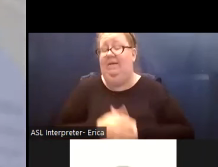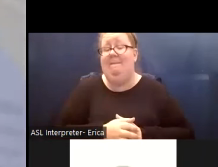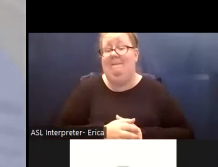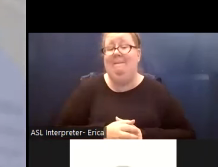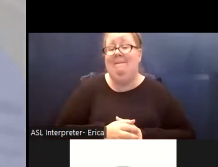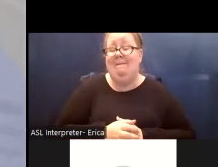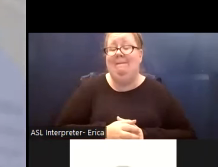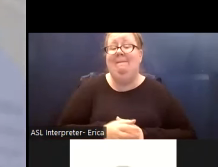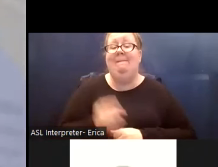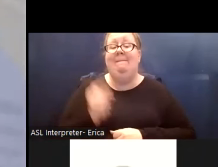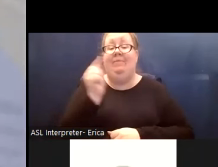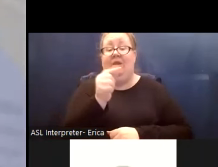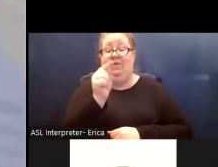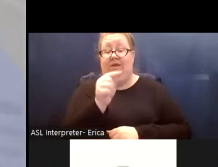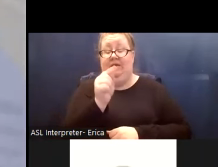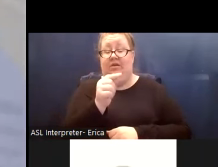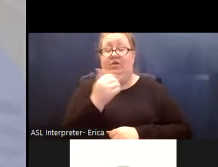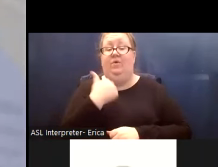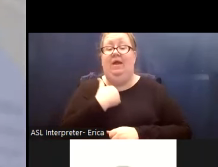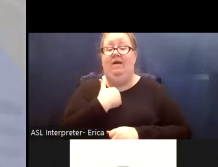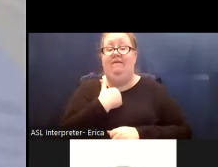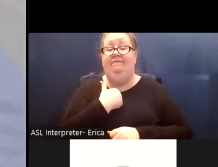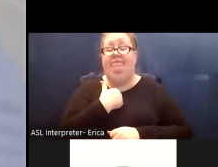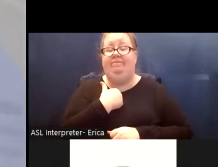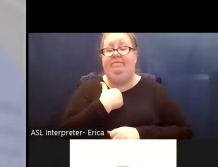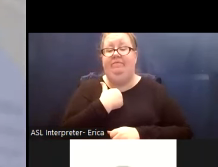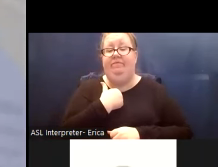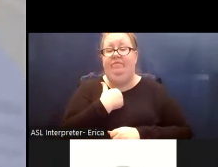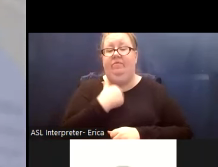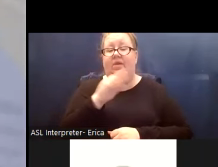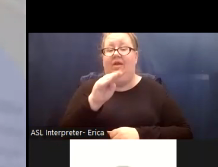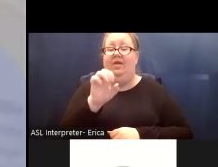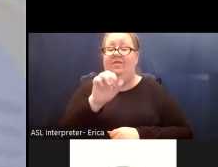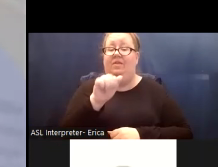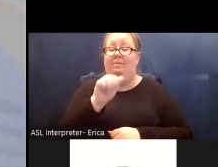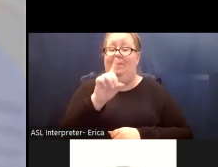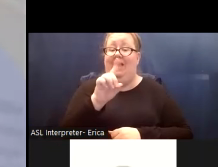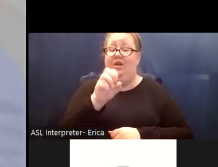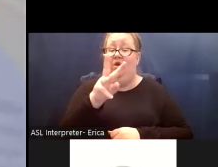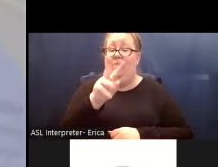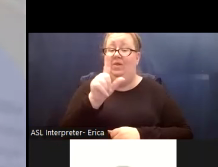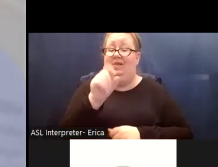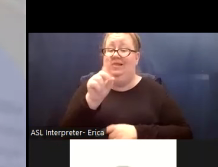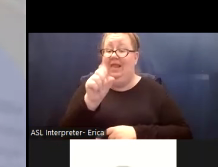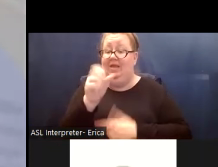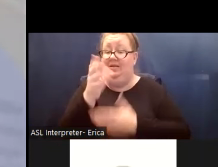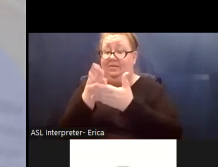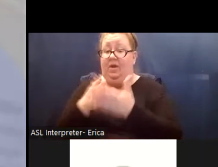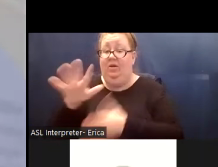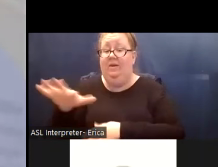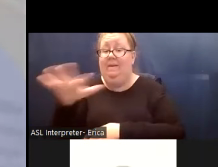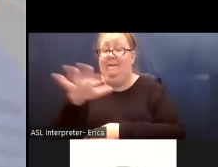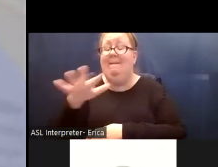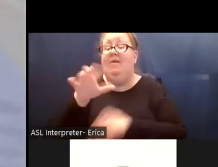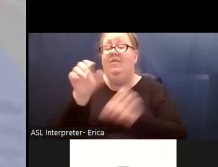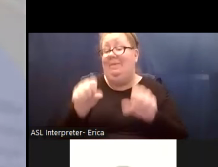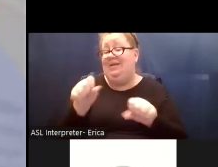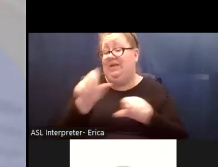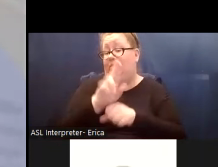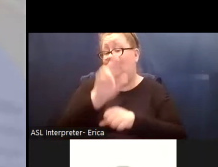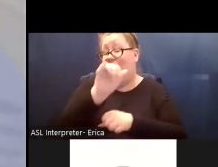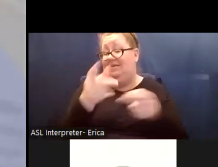Up here, we have on the Meadowlands side, again, the potential to utilize that site